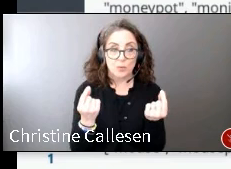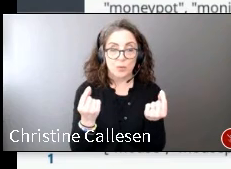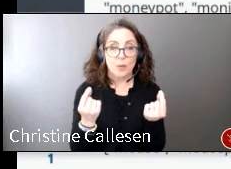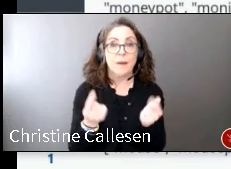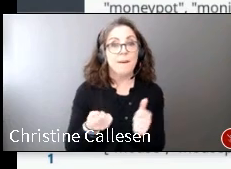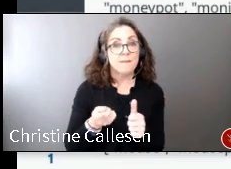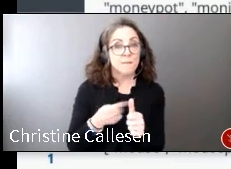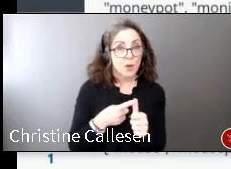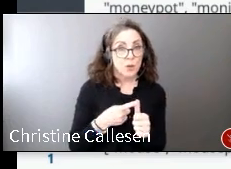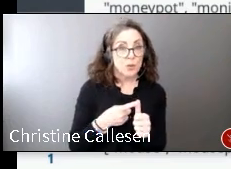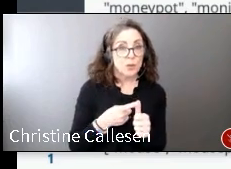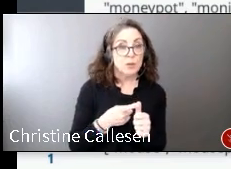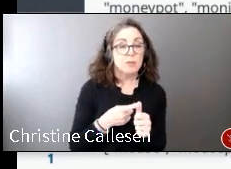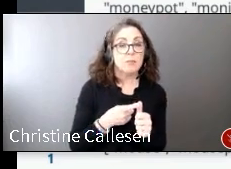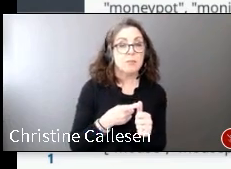convert it to lower cases.